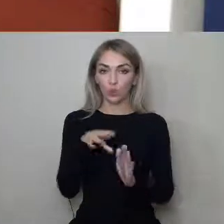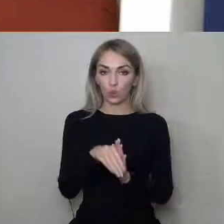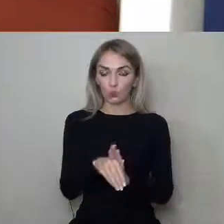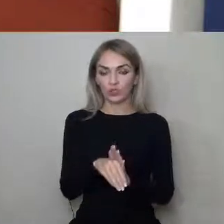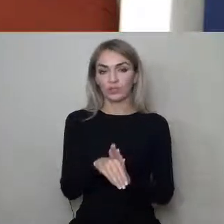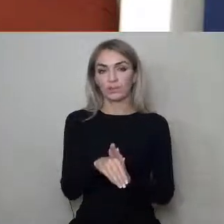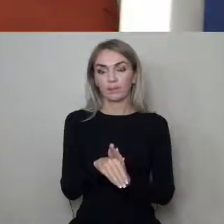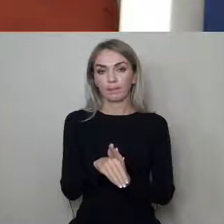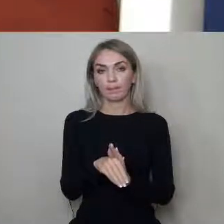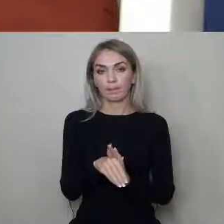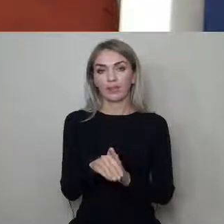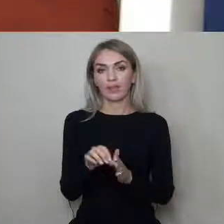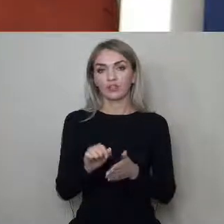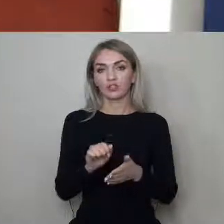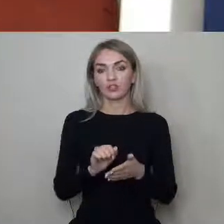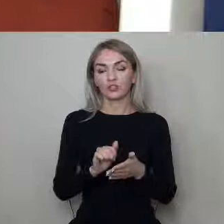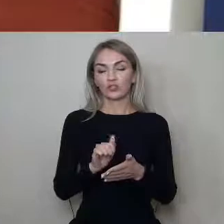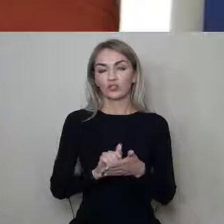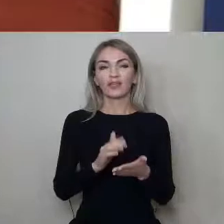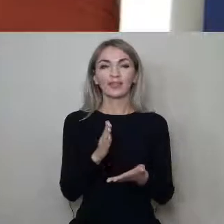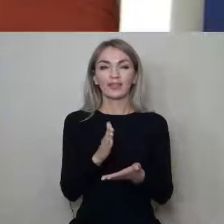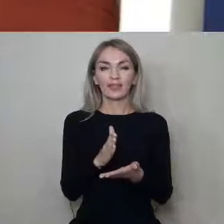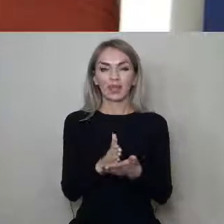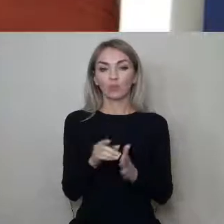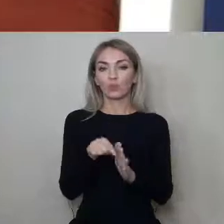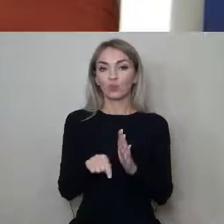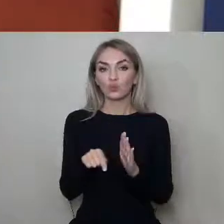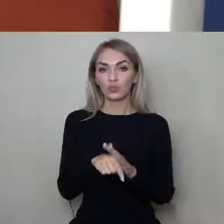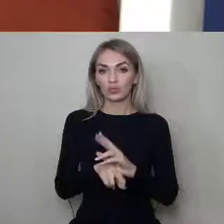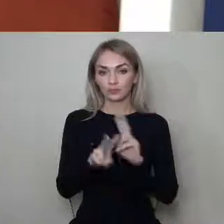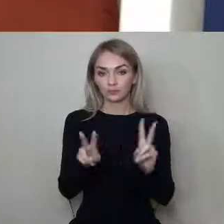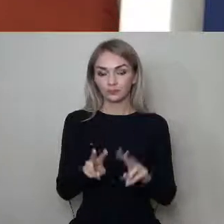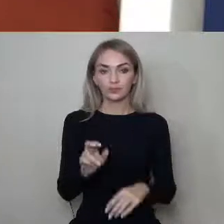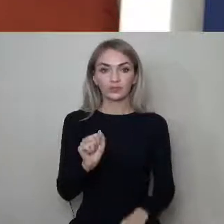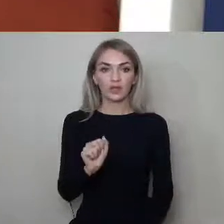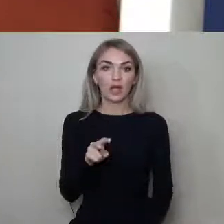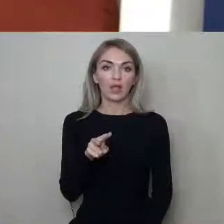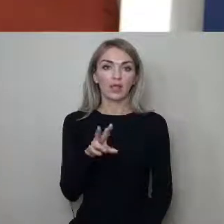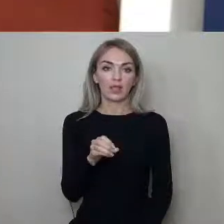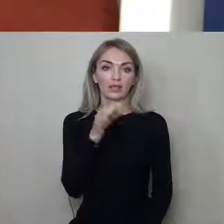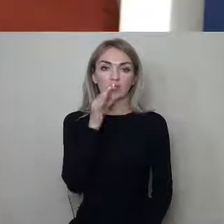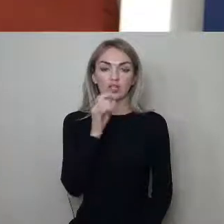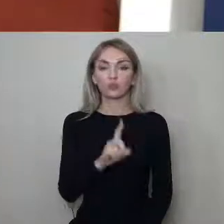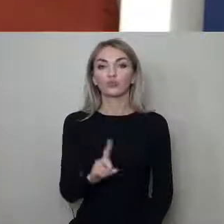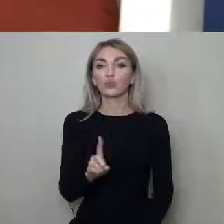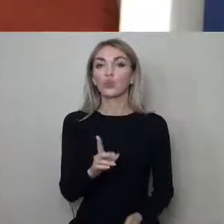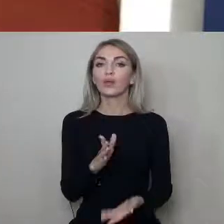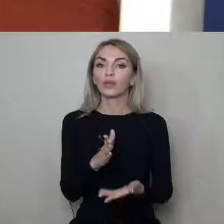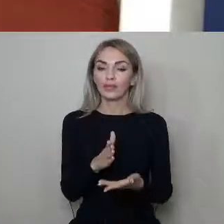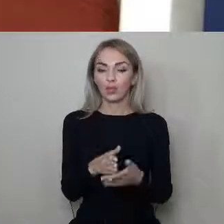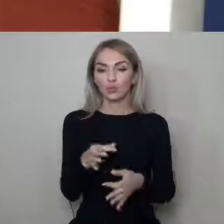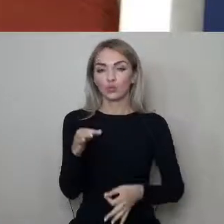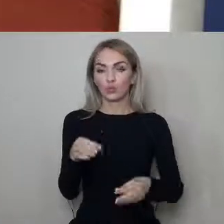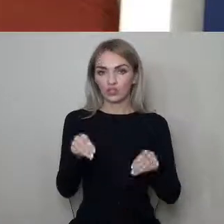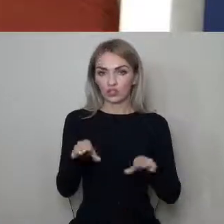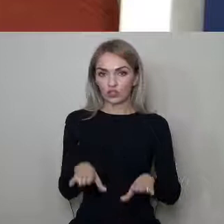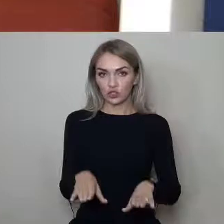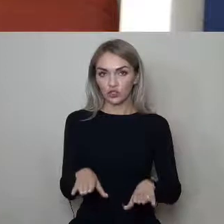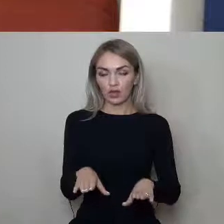courts dismiss these claims, and one of the reasons for dismissal, not only the merits of the dispute, but very